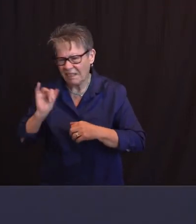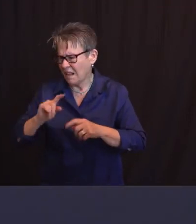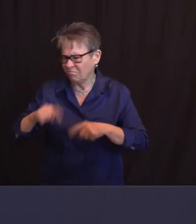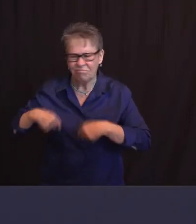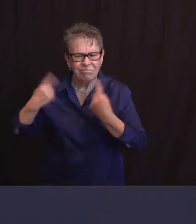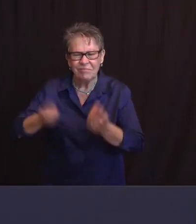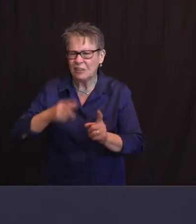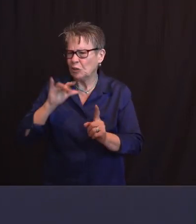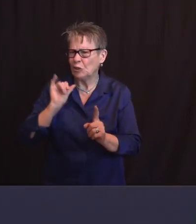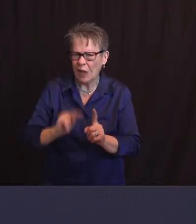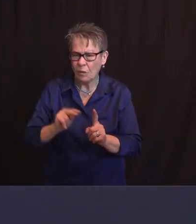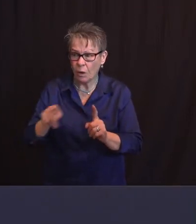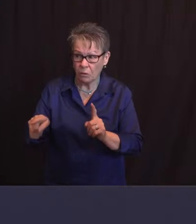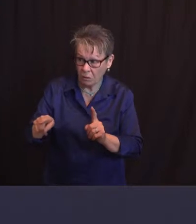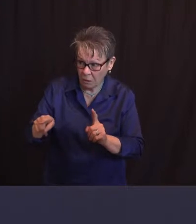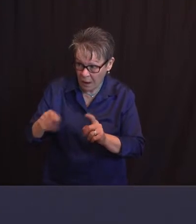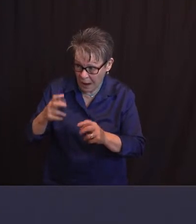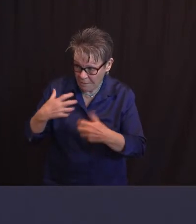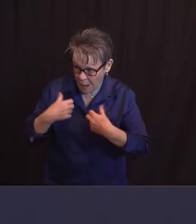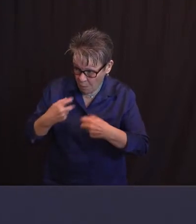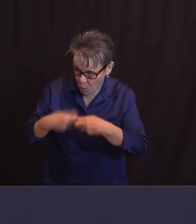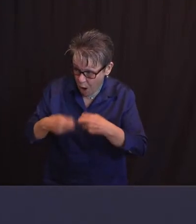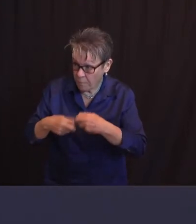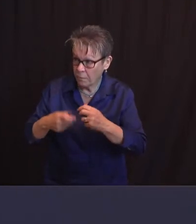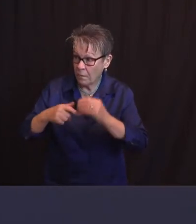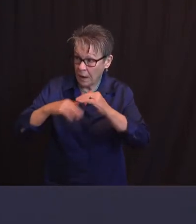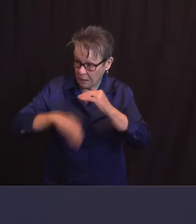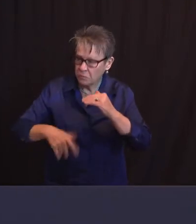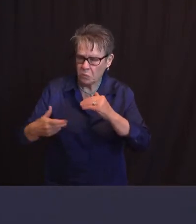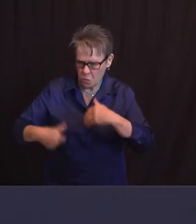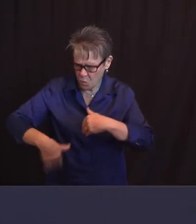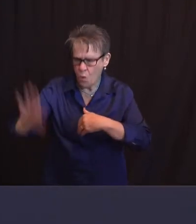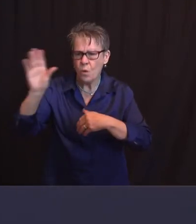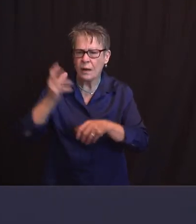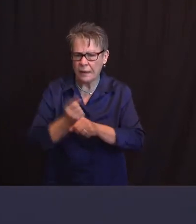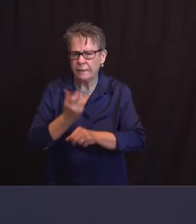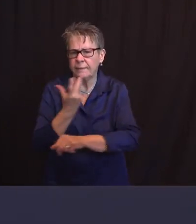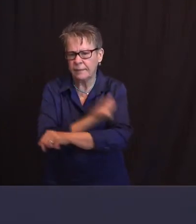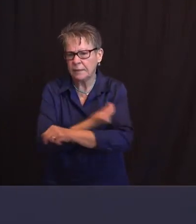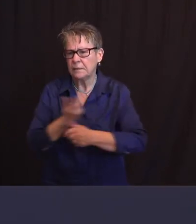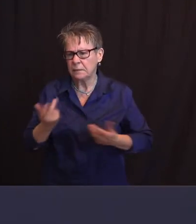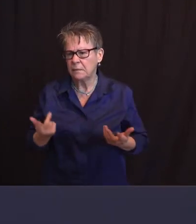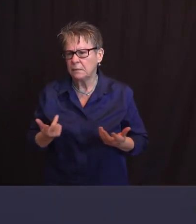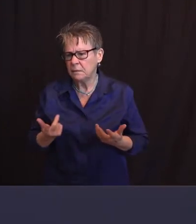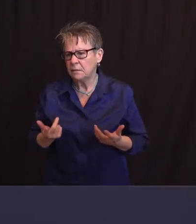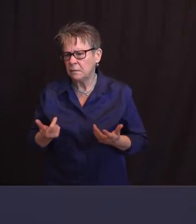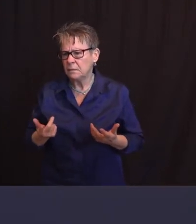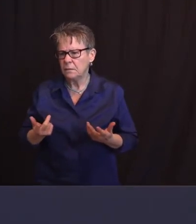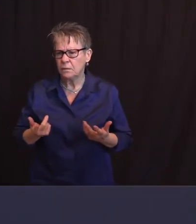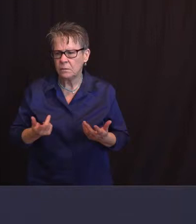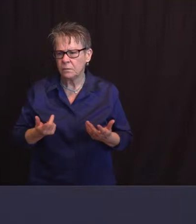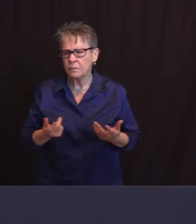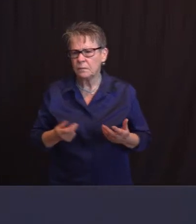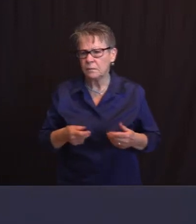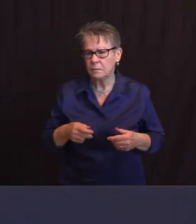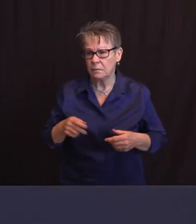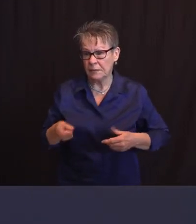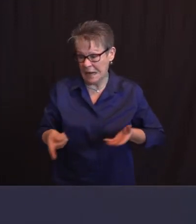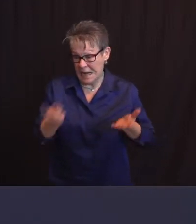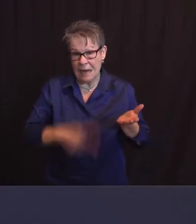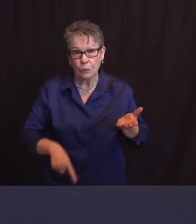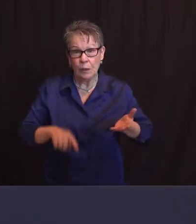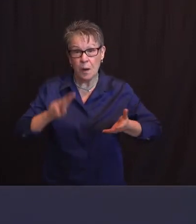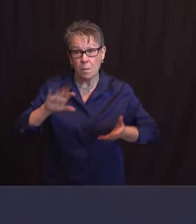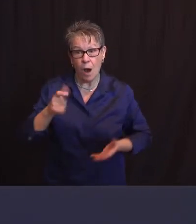workforces, and there'll be another group coming on, essential workers, longshoremen and others, a week from today. And we're going to,